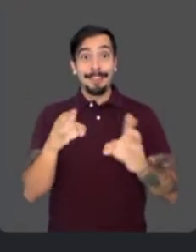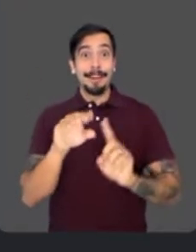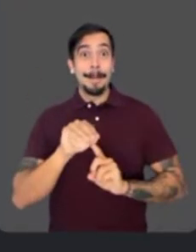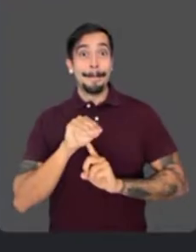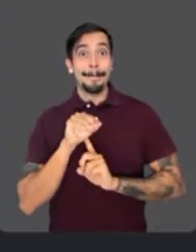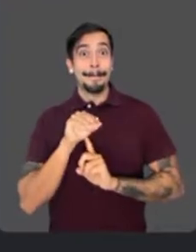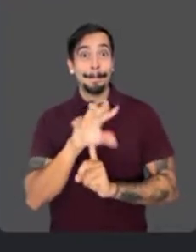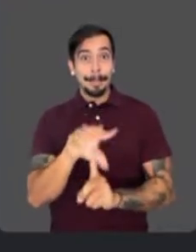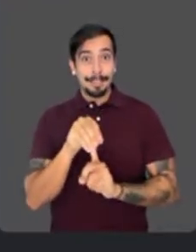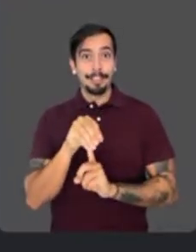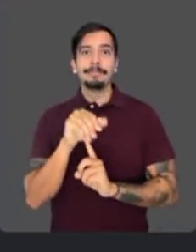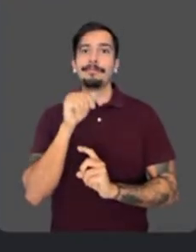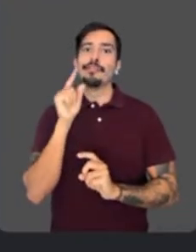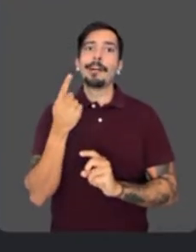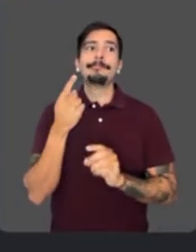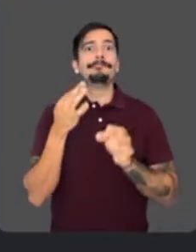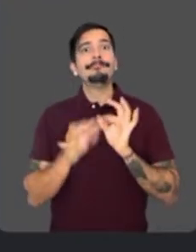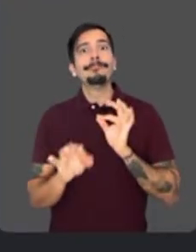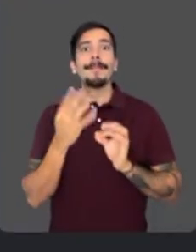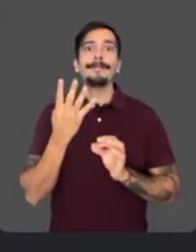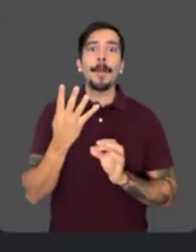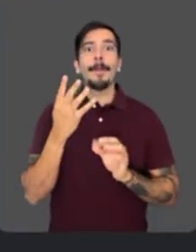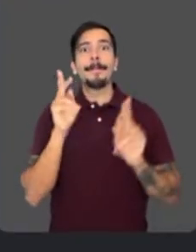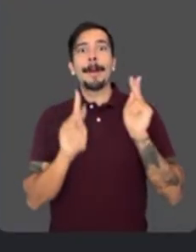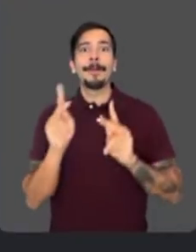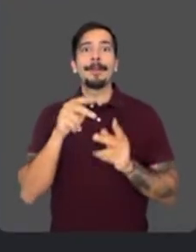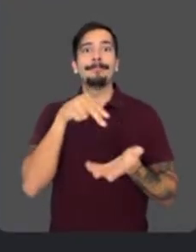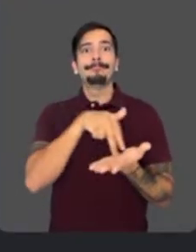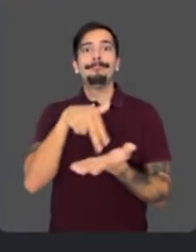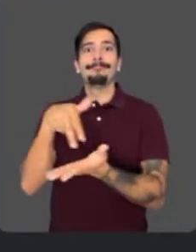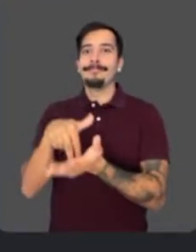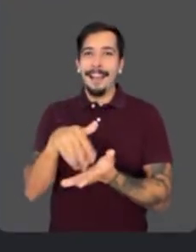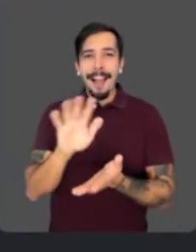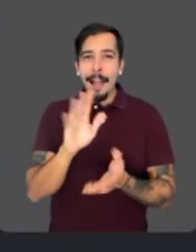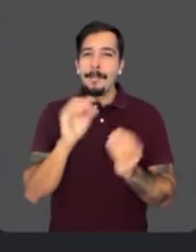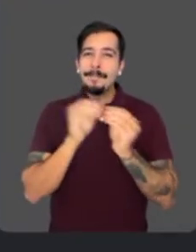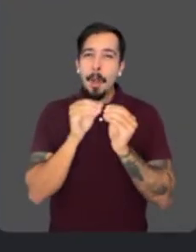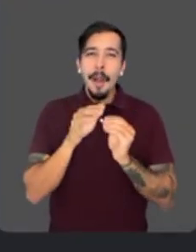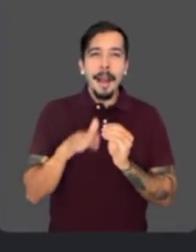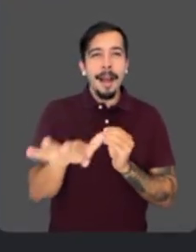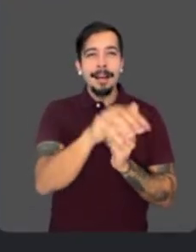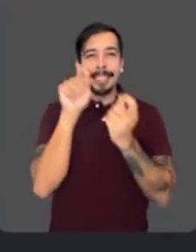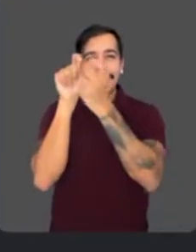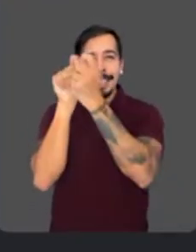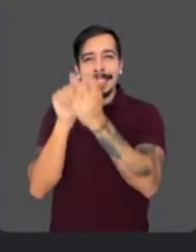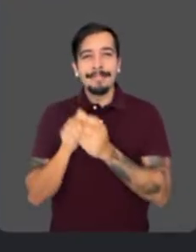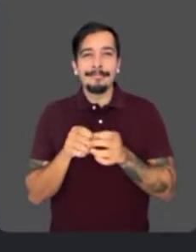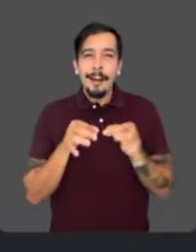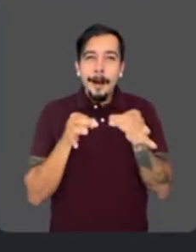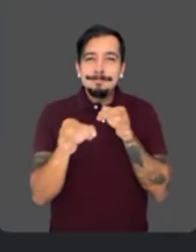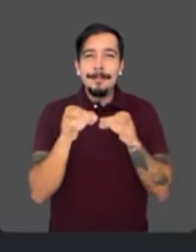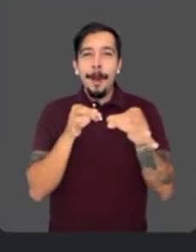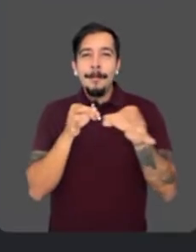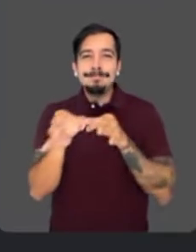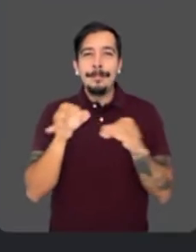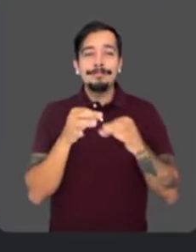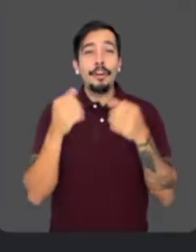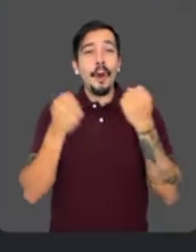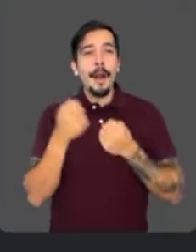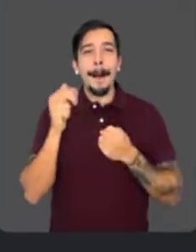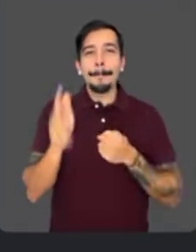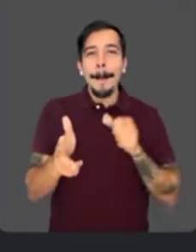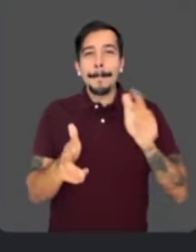a picture of 4 friends on the street, instead of telling you that there are 4 faces in your shot, Guided Frame scene descriptions can now give you details